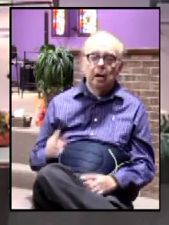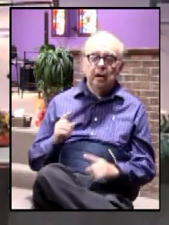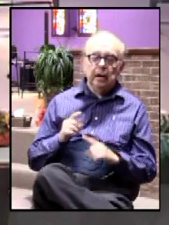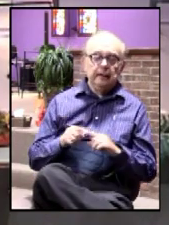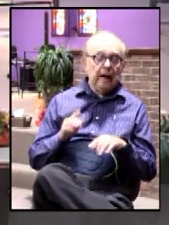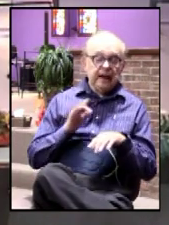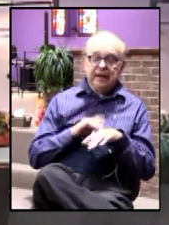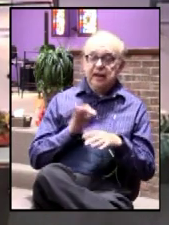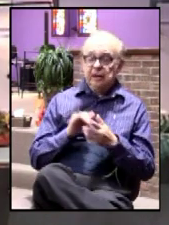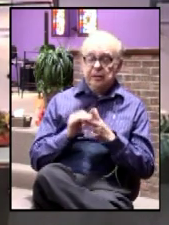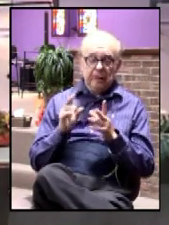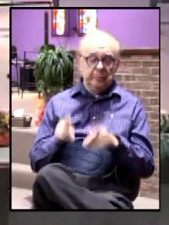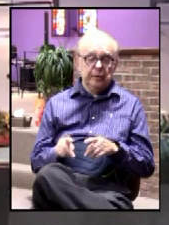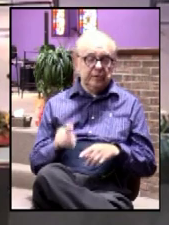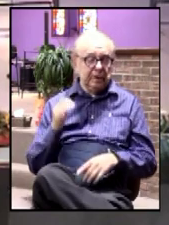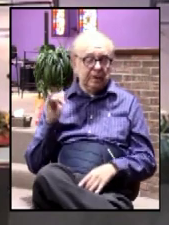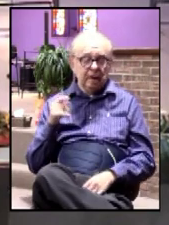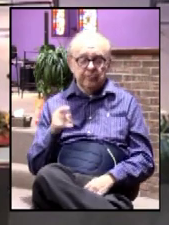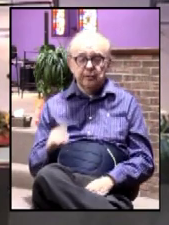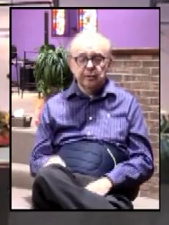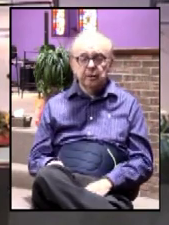I can't touch them.